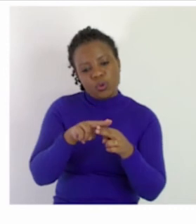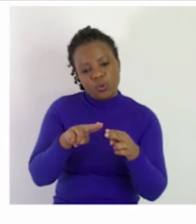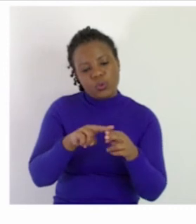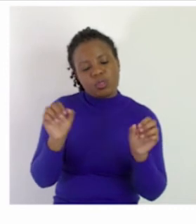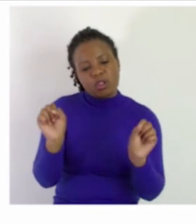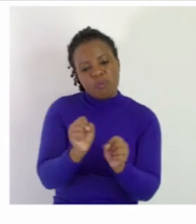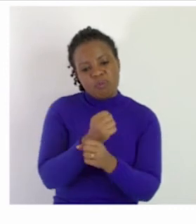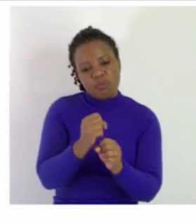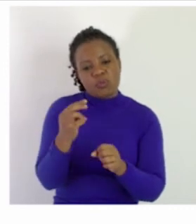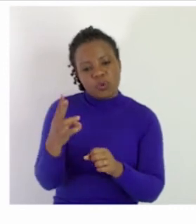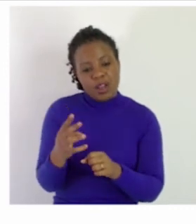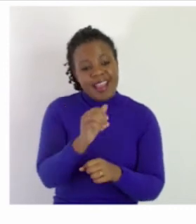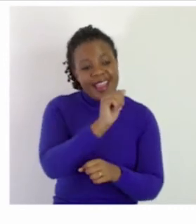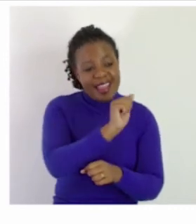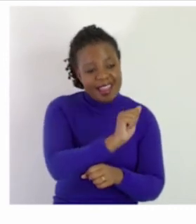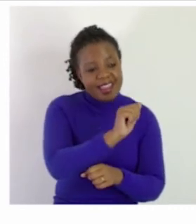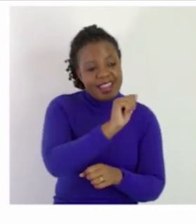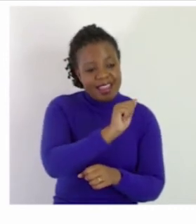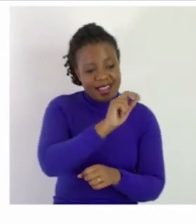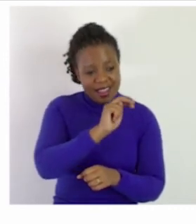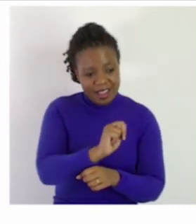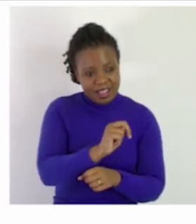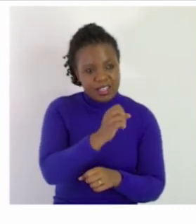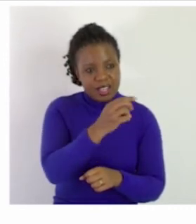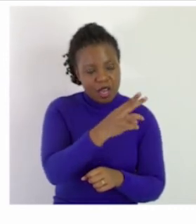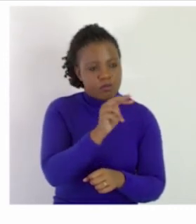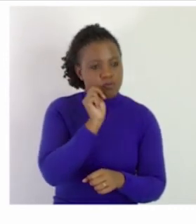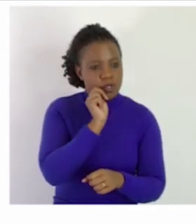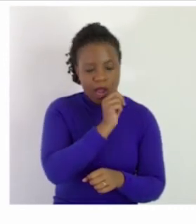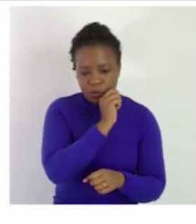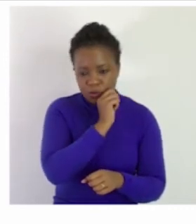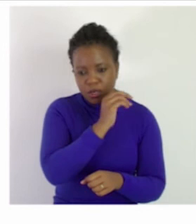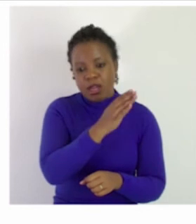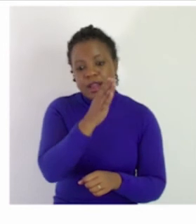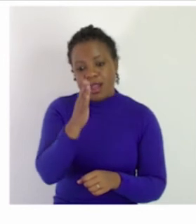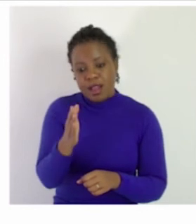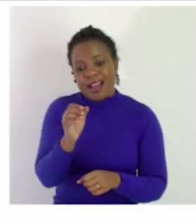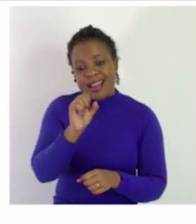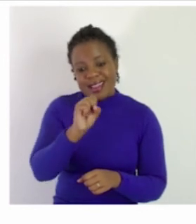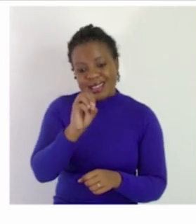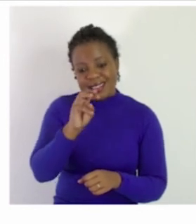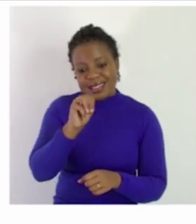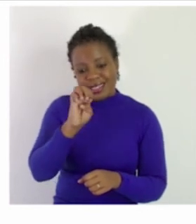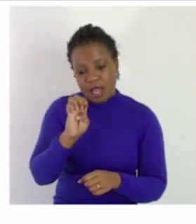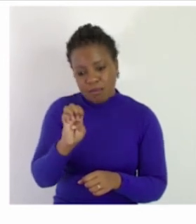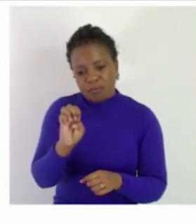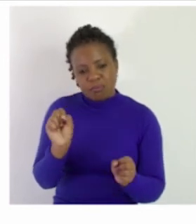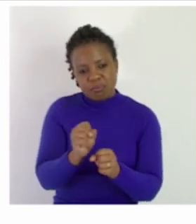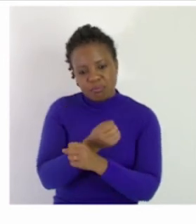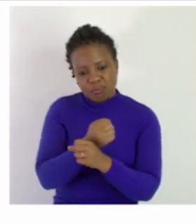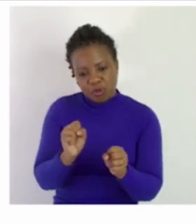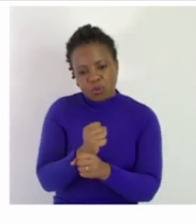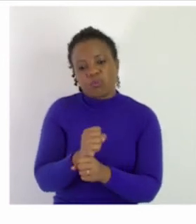count. So, I mean, it's in plural. Some eggs,